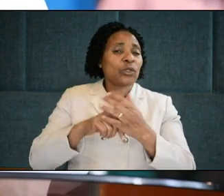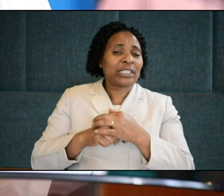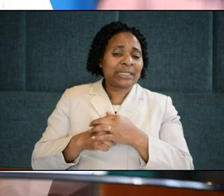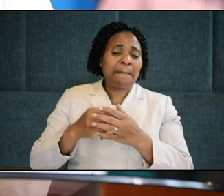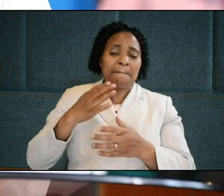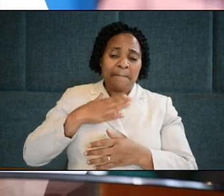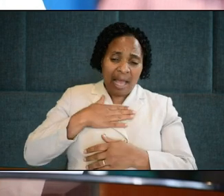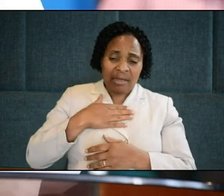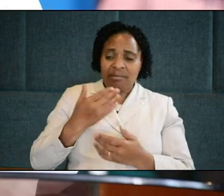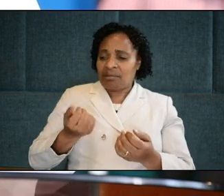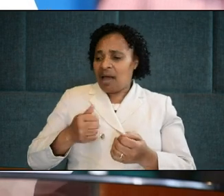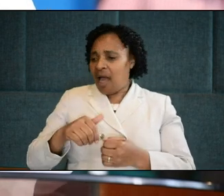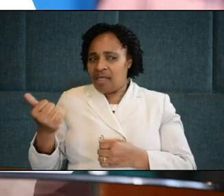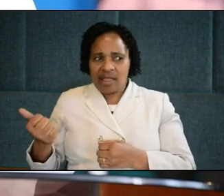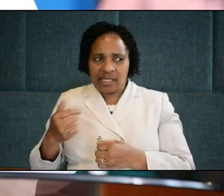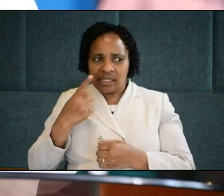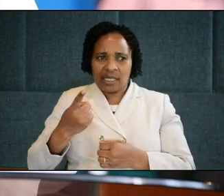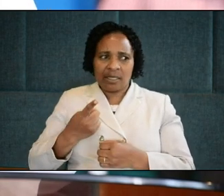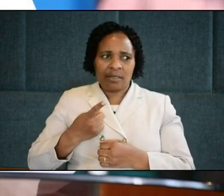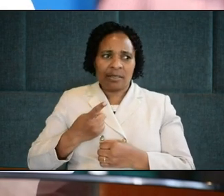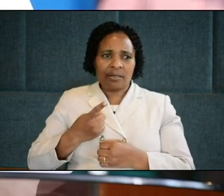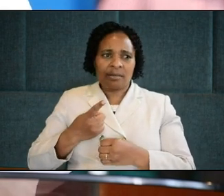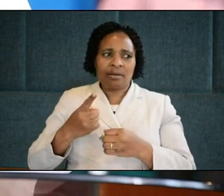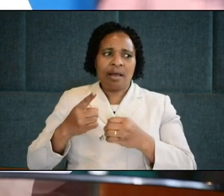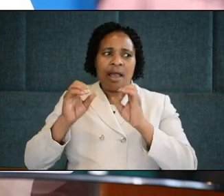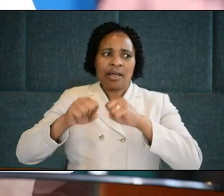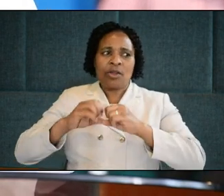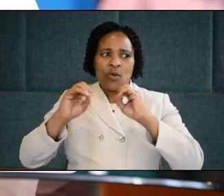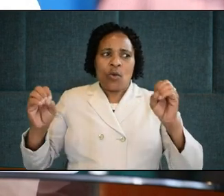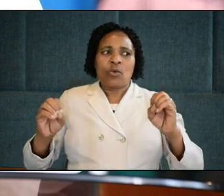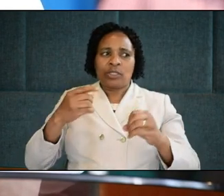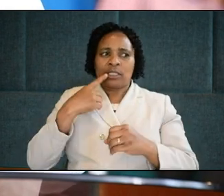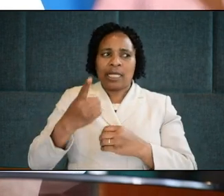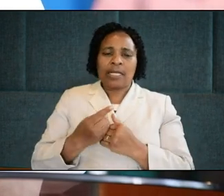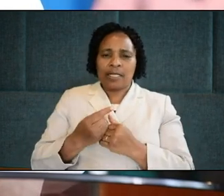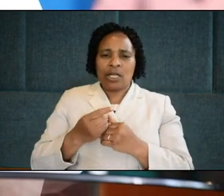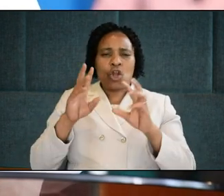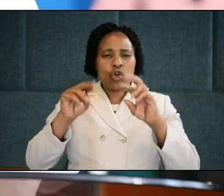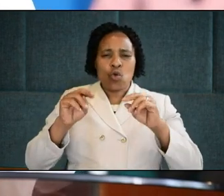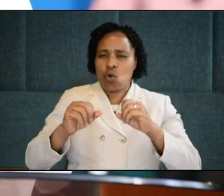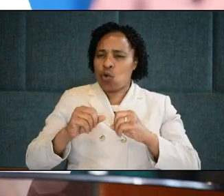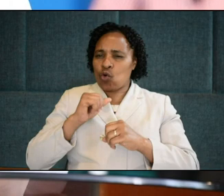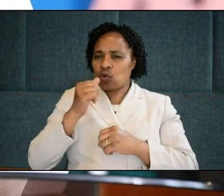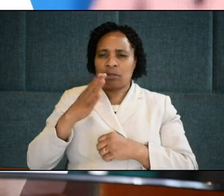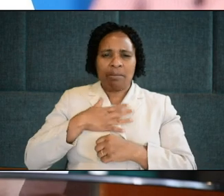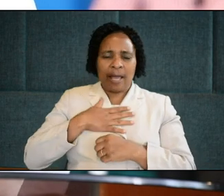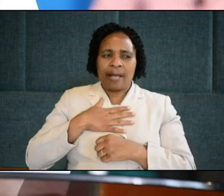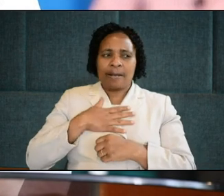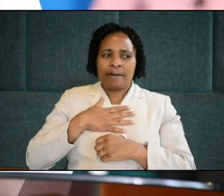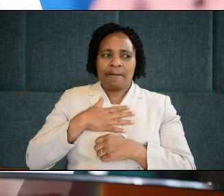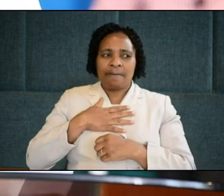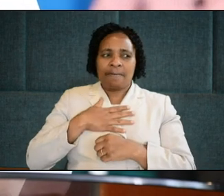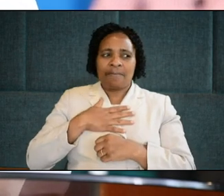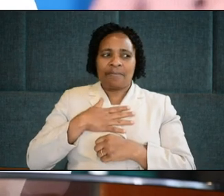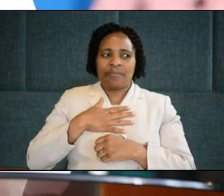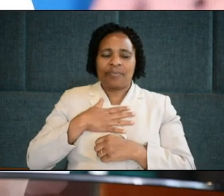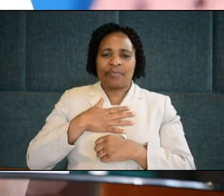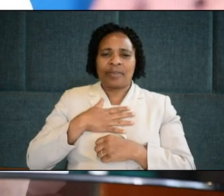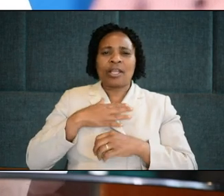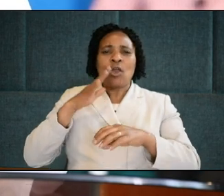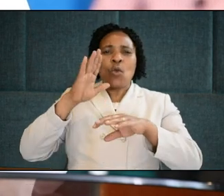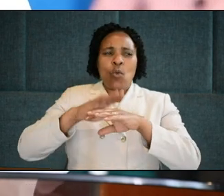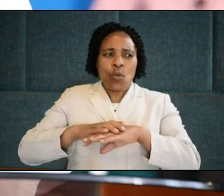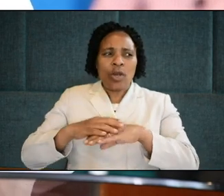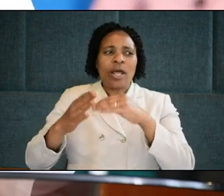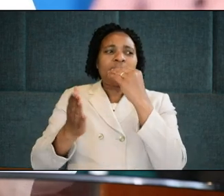is mine," but the other would disagree and say, "No, she's mine." The good and the